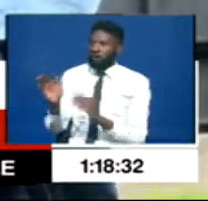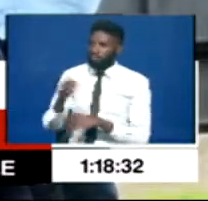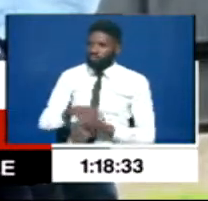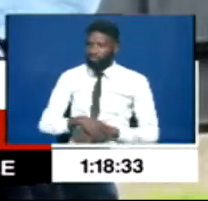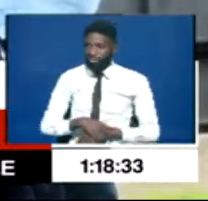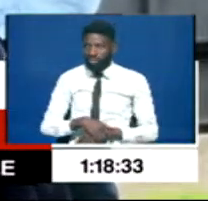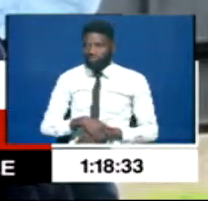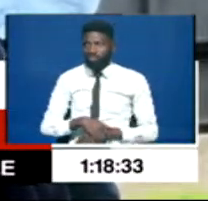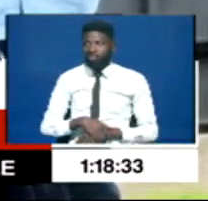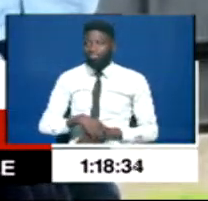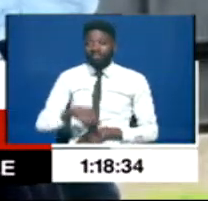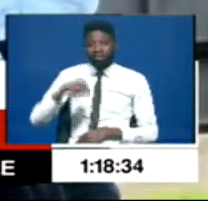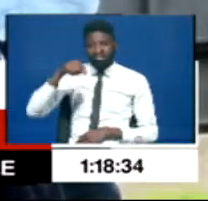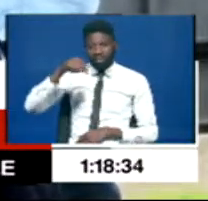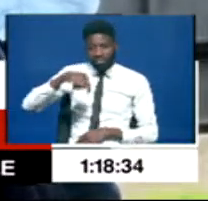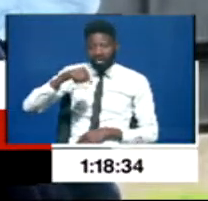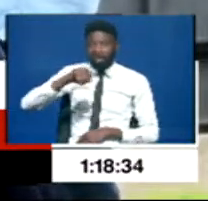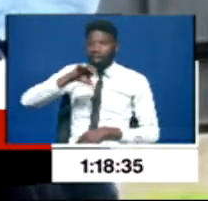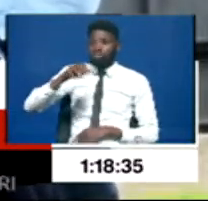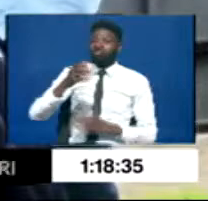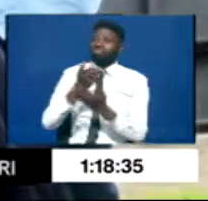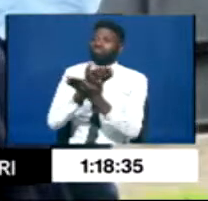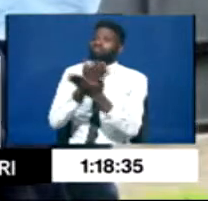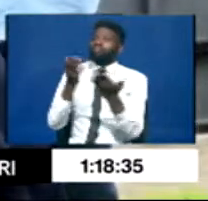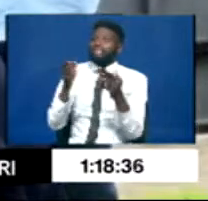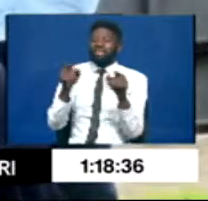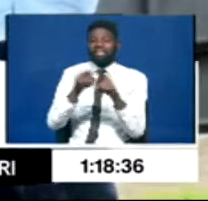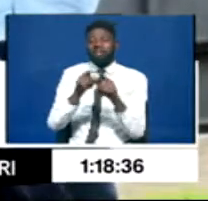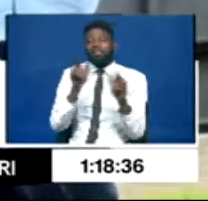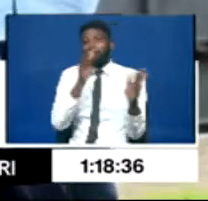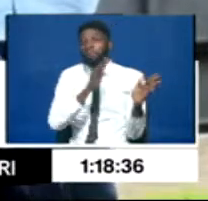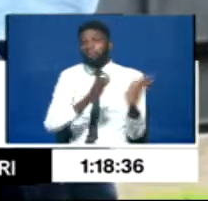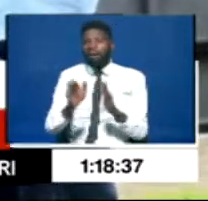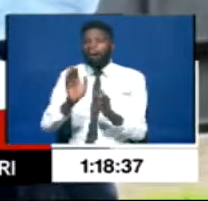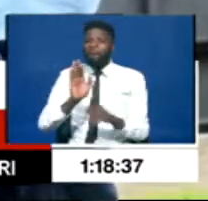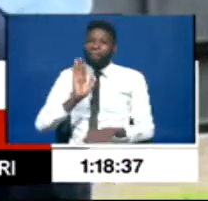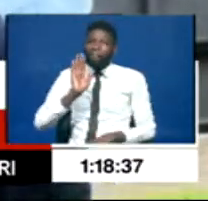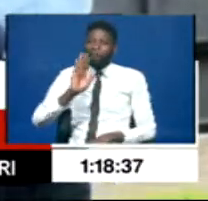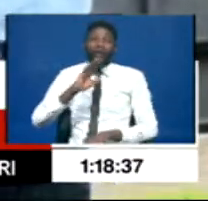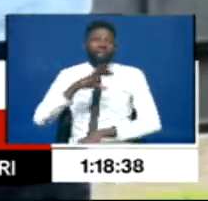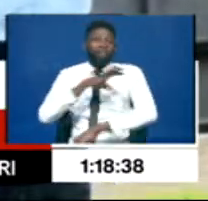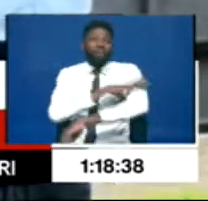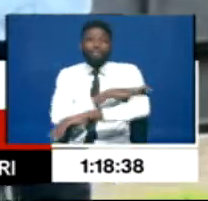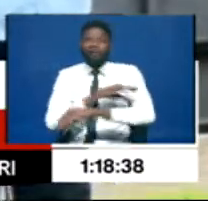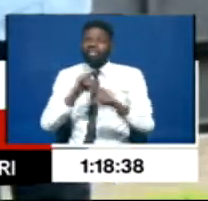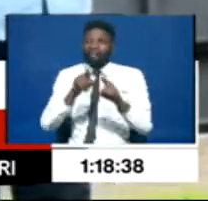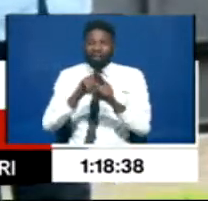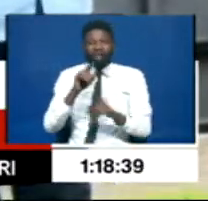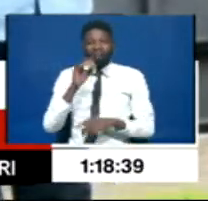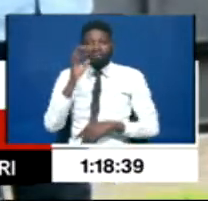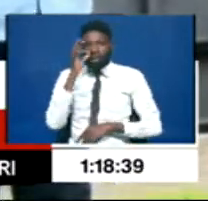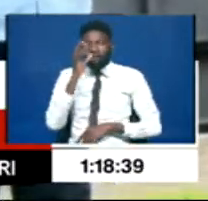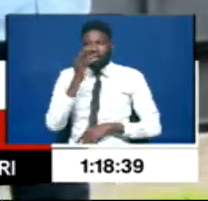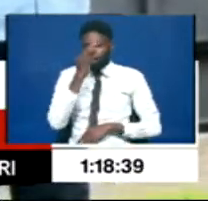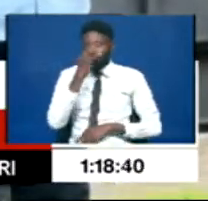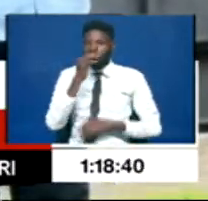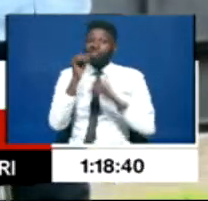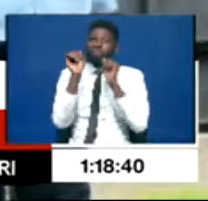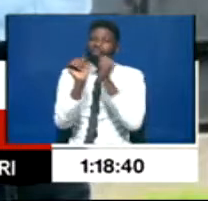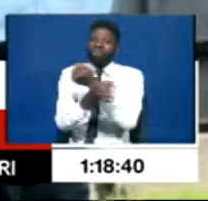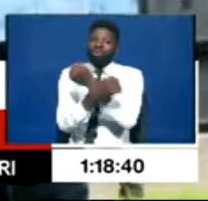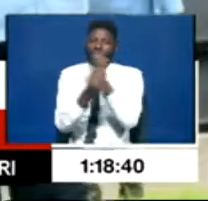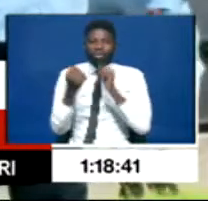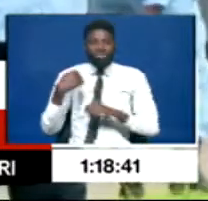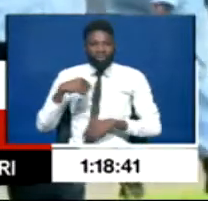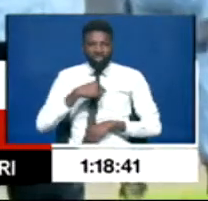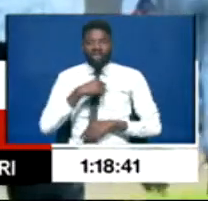and these ones cannot do a similar plan like Bomet or like Nyeri or others. So we need to encourage people.